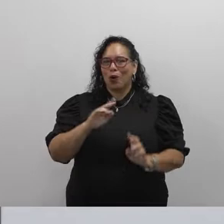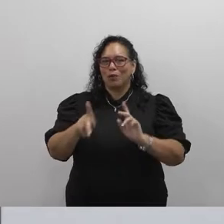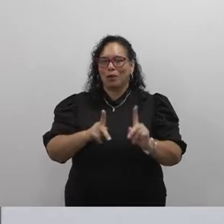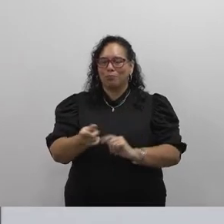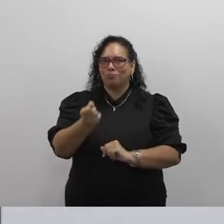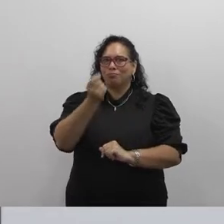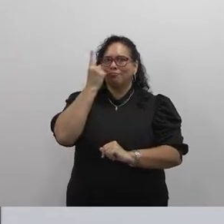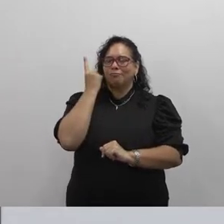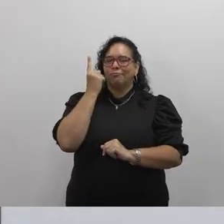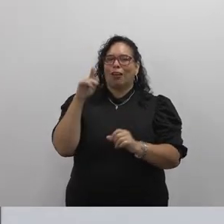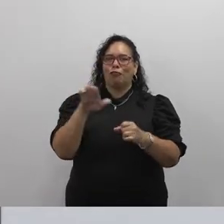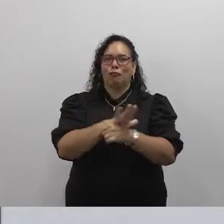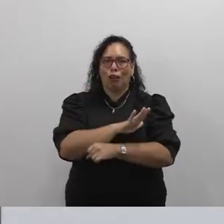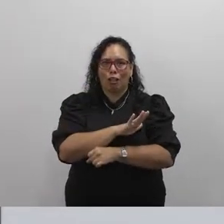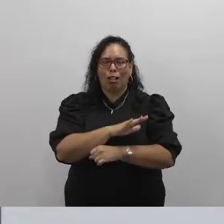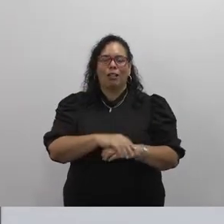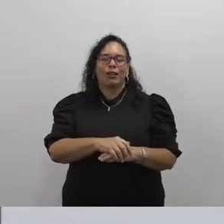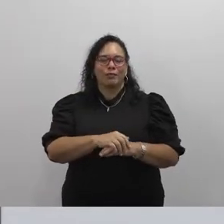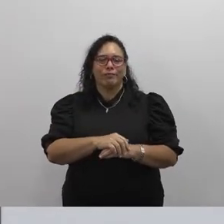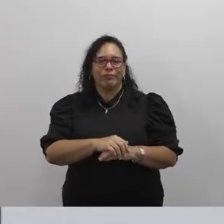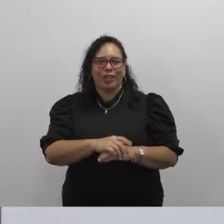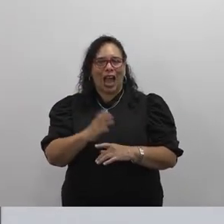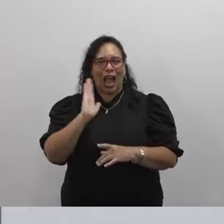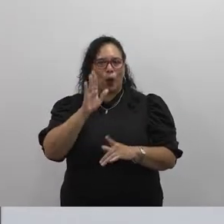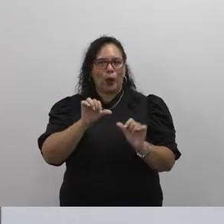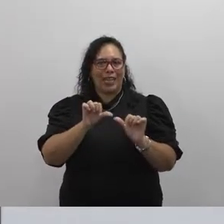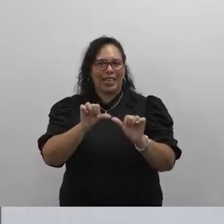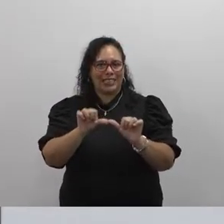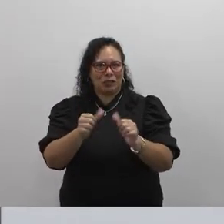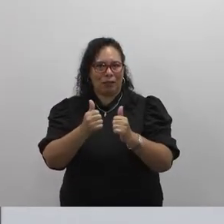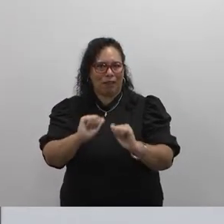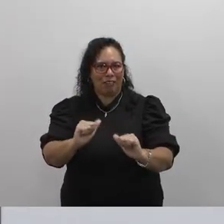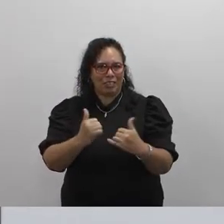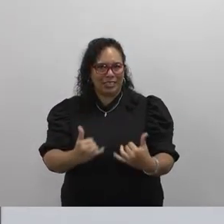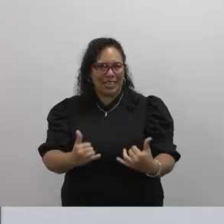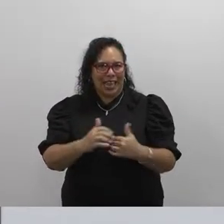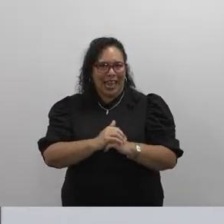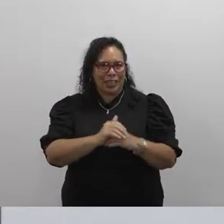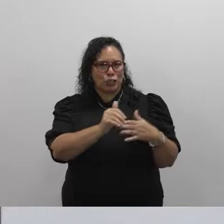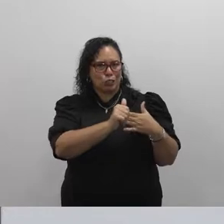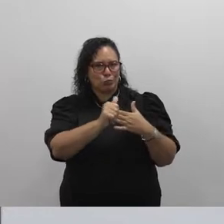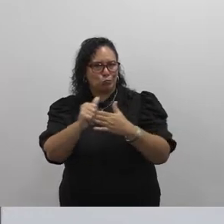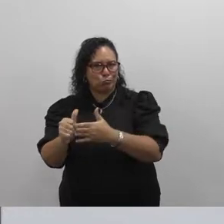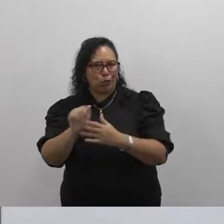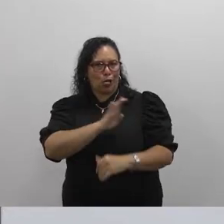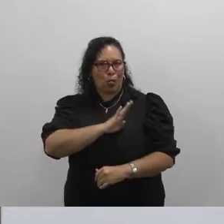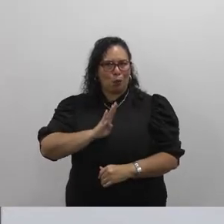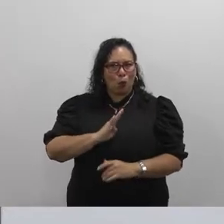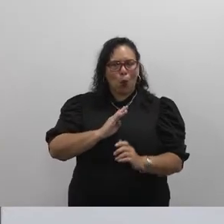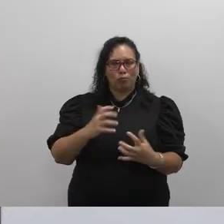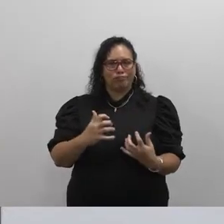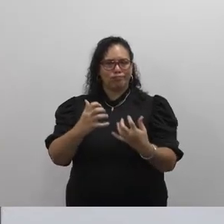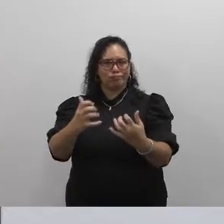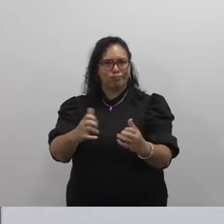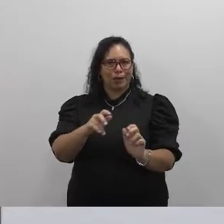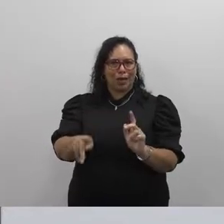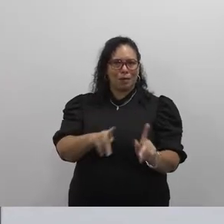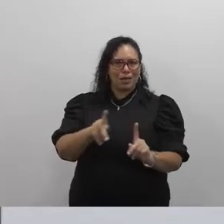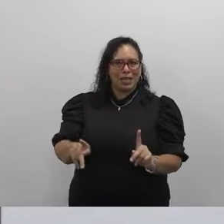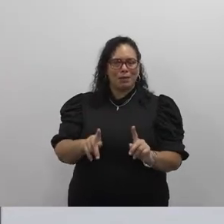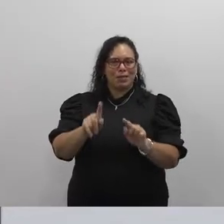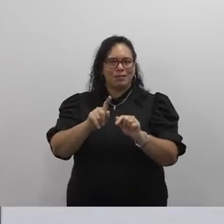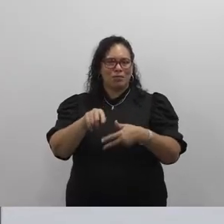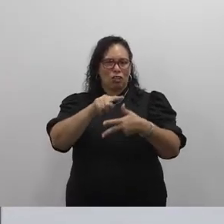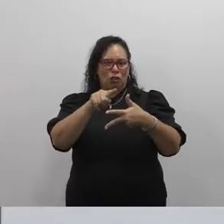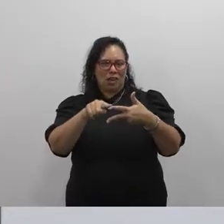comprehend what this plan fully entails. And I'm going to continue that effort today, right? So just walking the board and the public through each of the different categories,